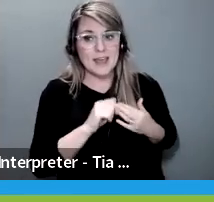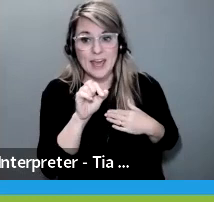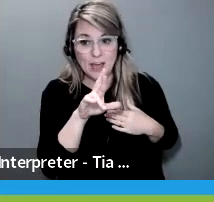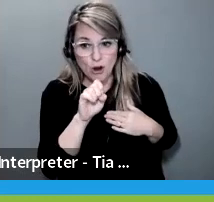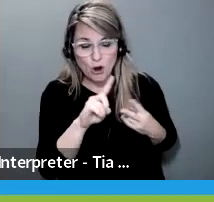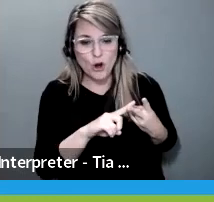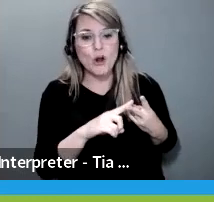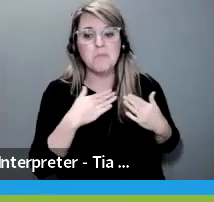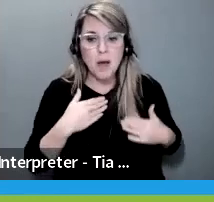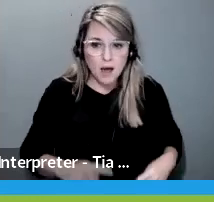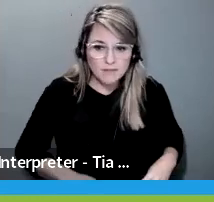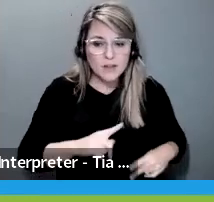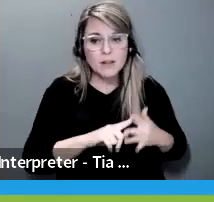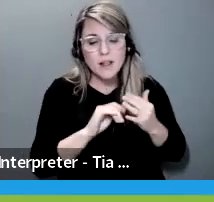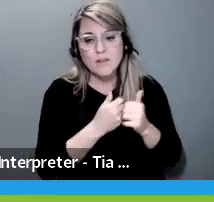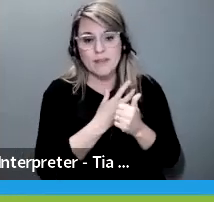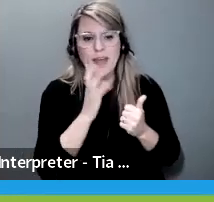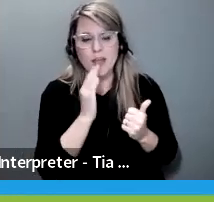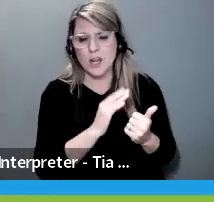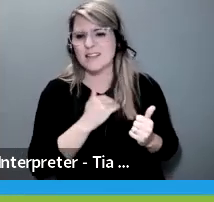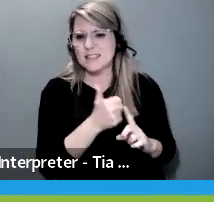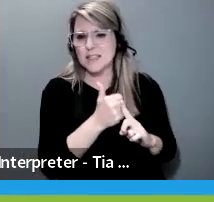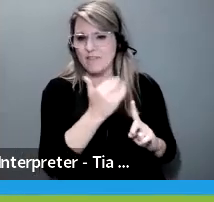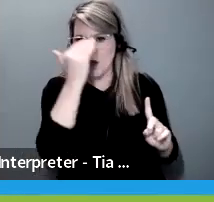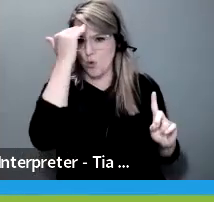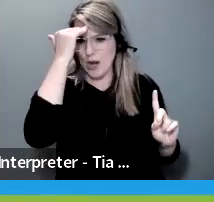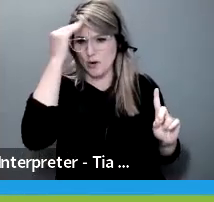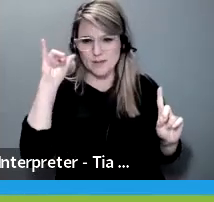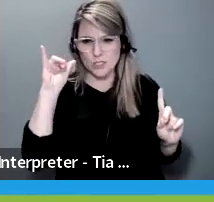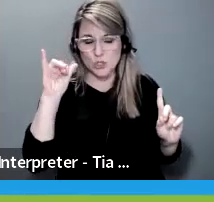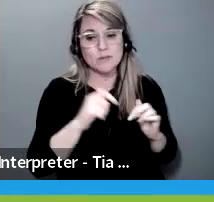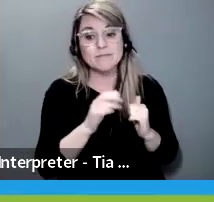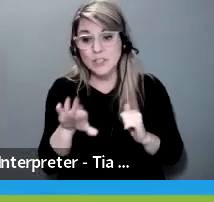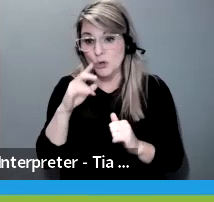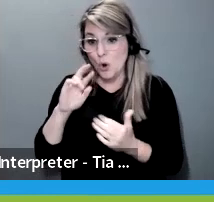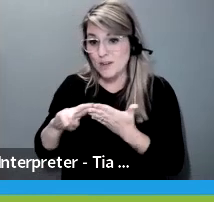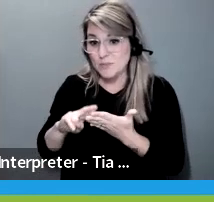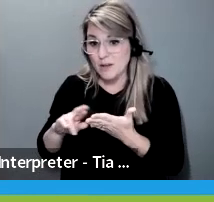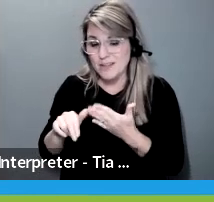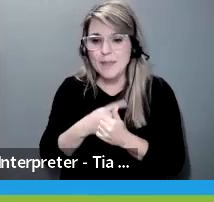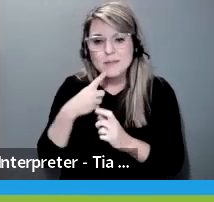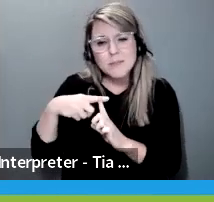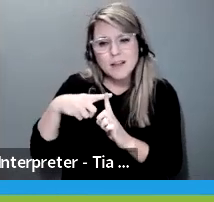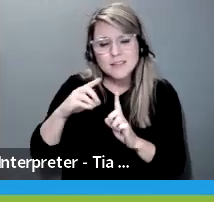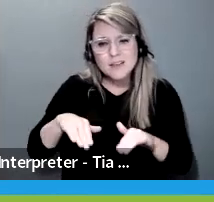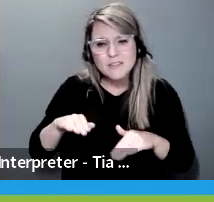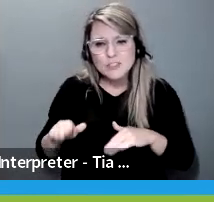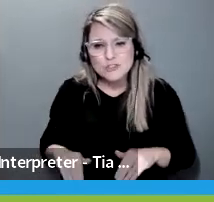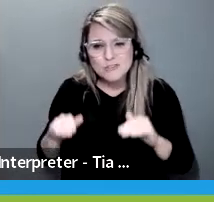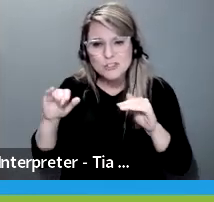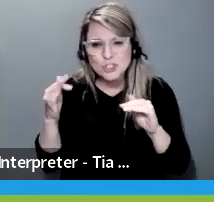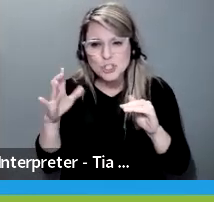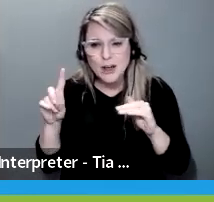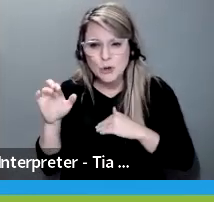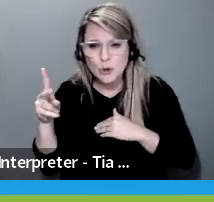factors. And one thing to note here is we're having a lot of research right now on those positive childhood experiences. We want you to know